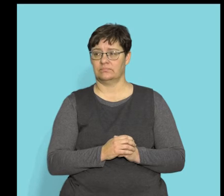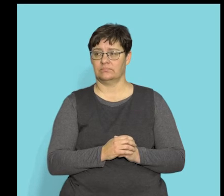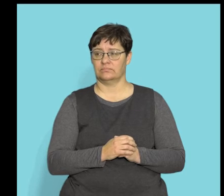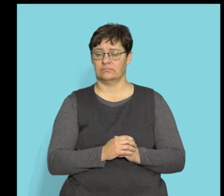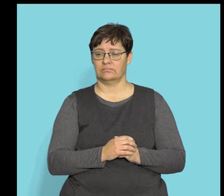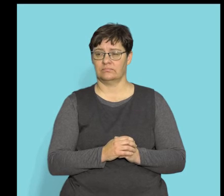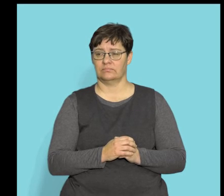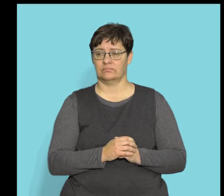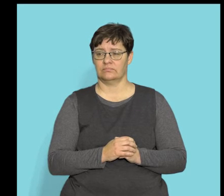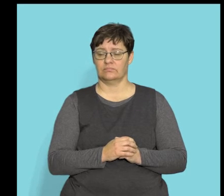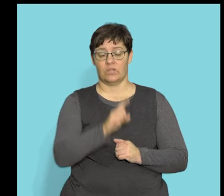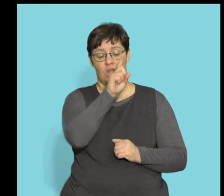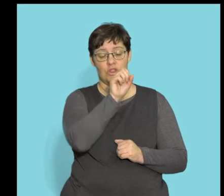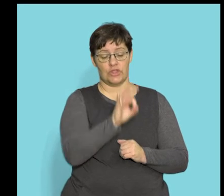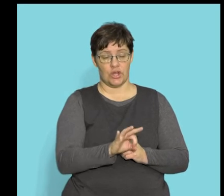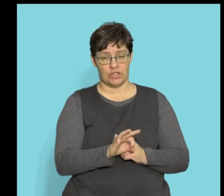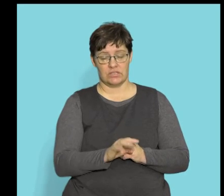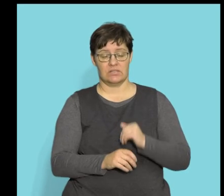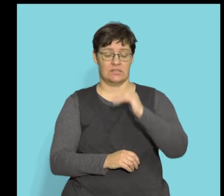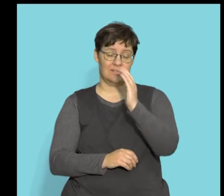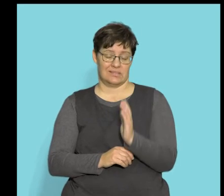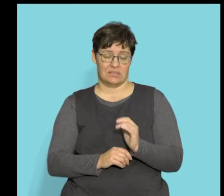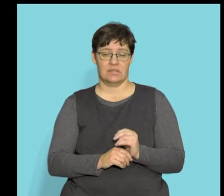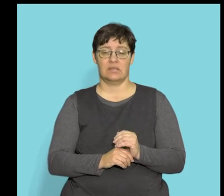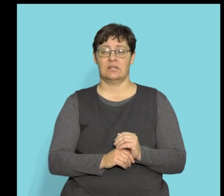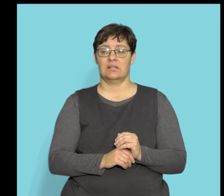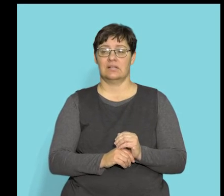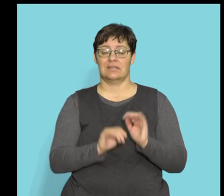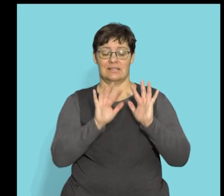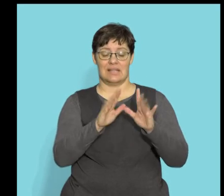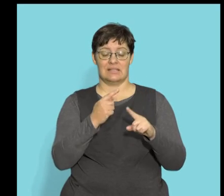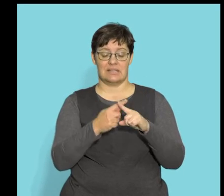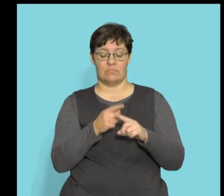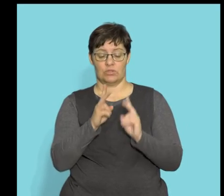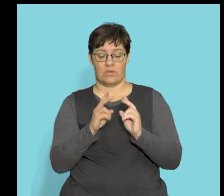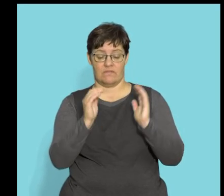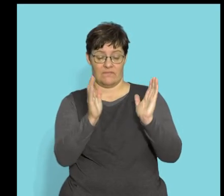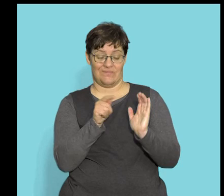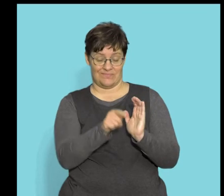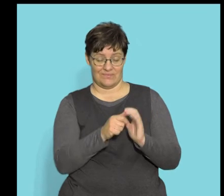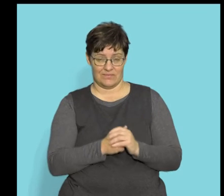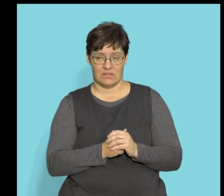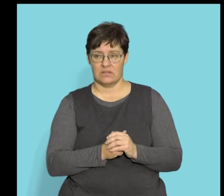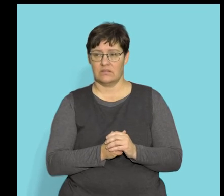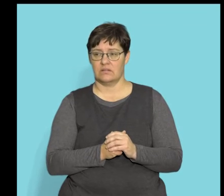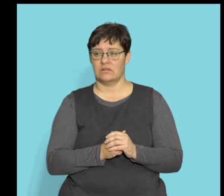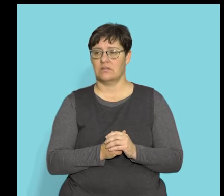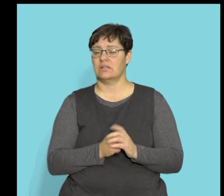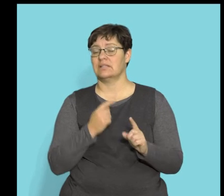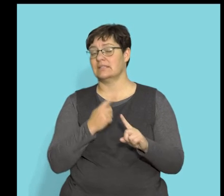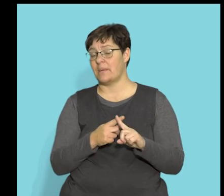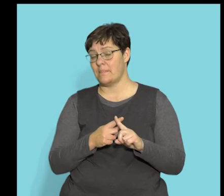to a third times the area of my base, which is 10 times 12. And this is going